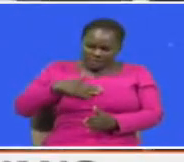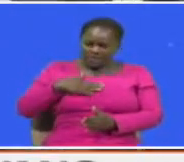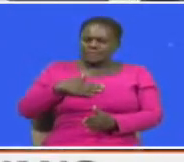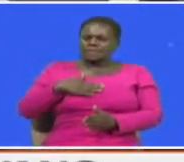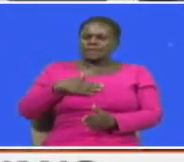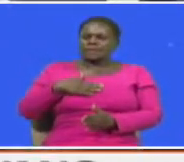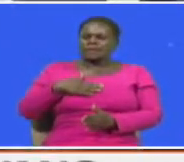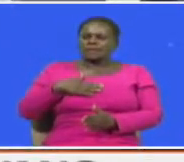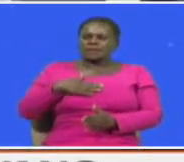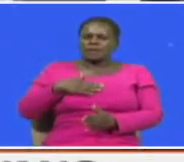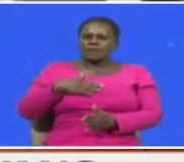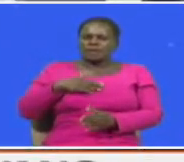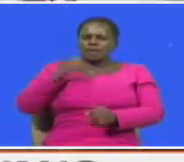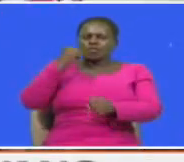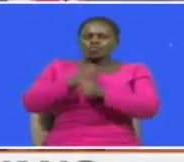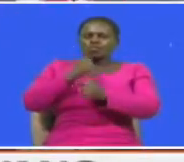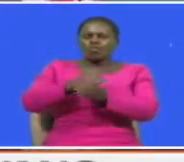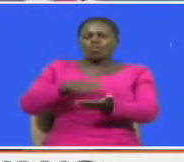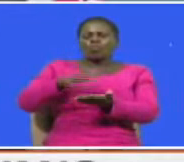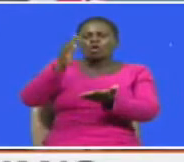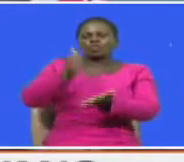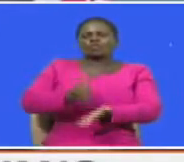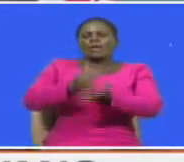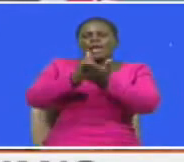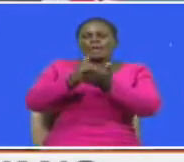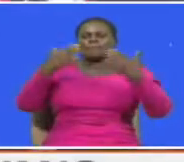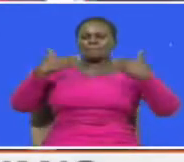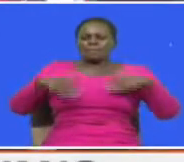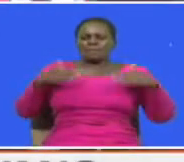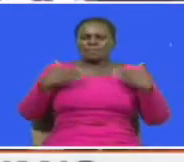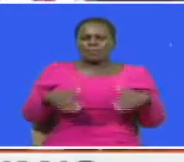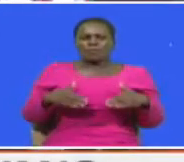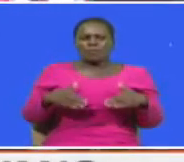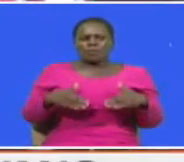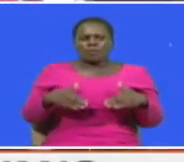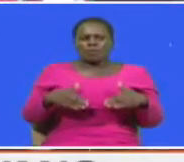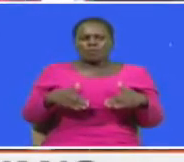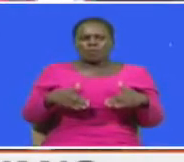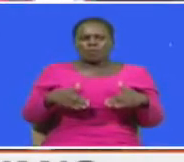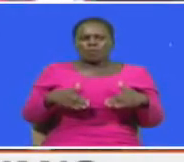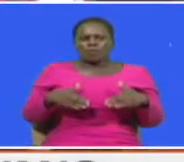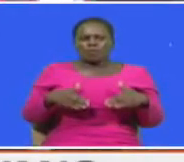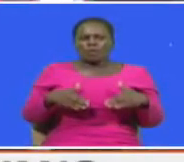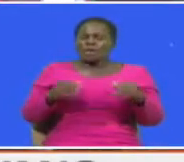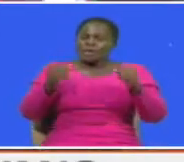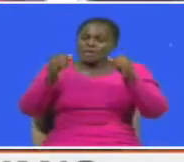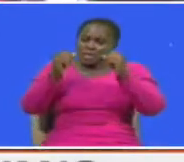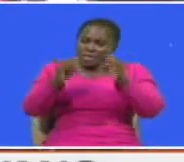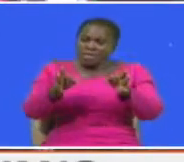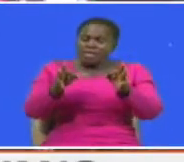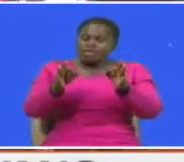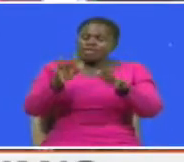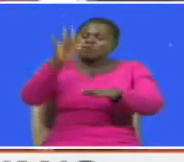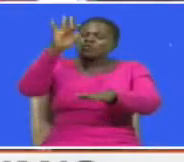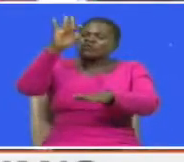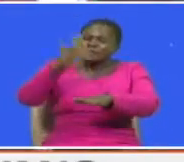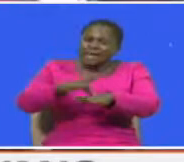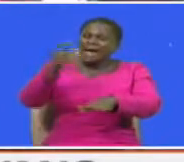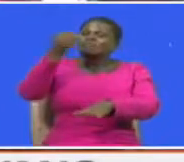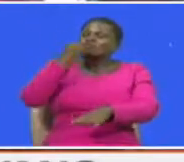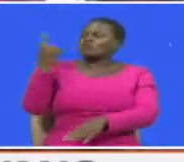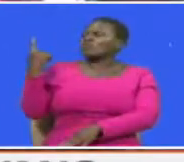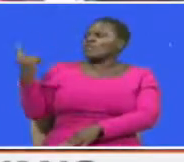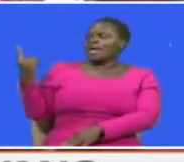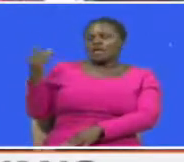let's walk an extra mile for the sake of this country. Tracking this food here, mwenye ataweka mkono kwa hiki chakula,